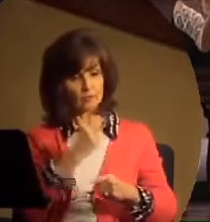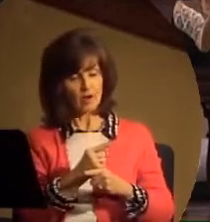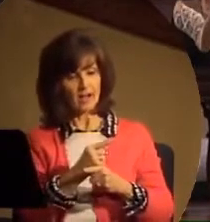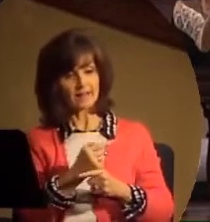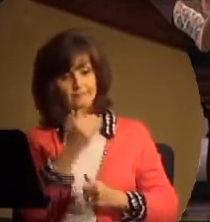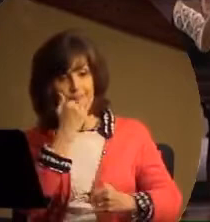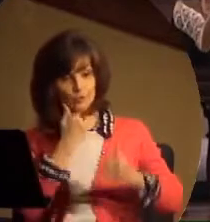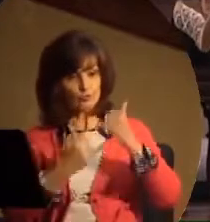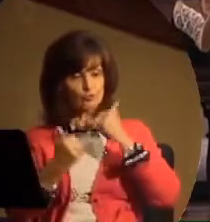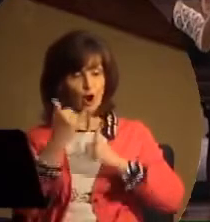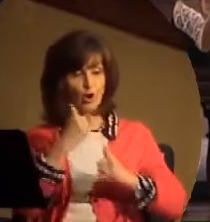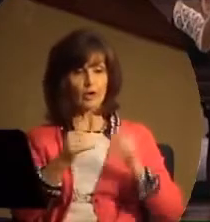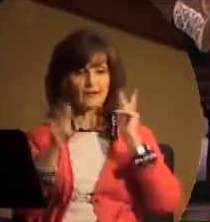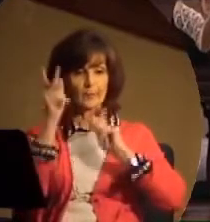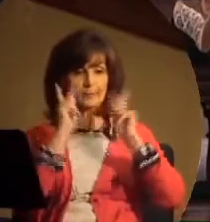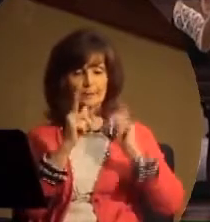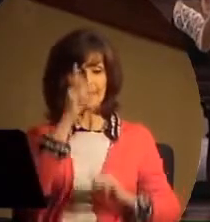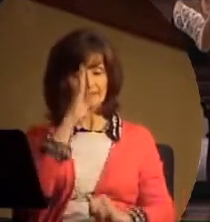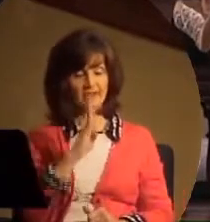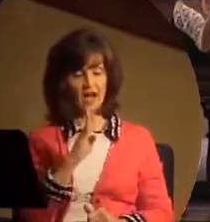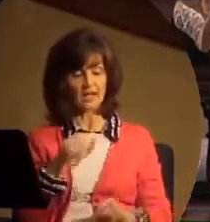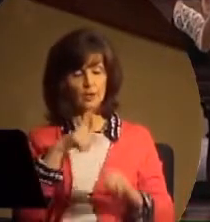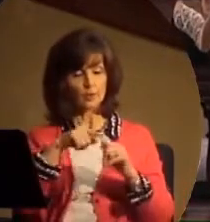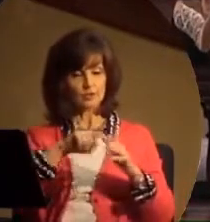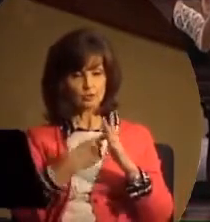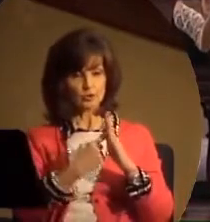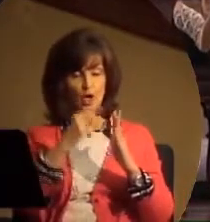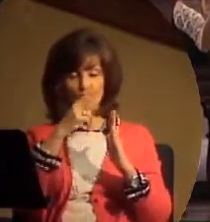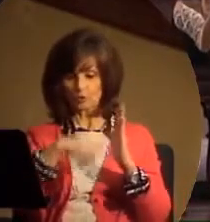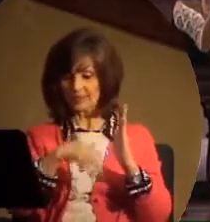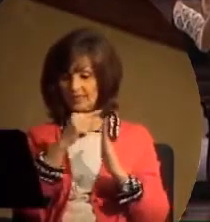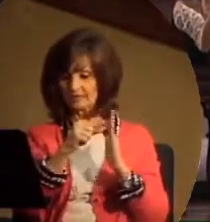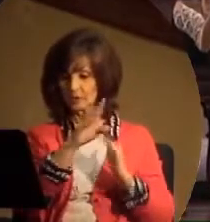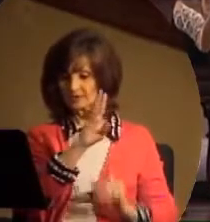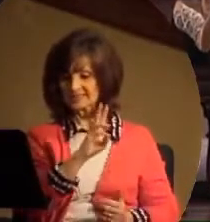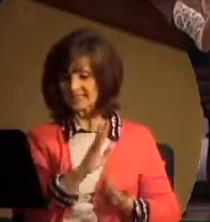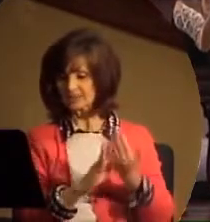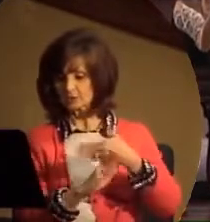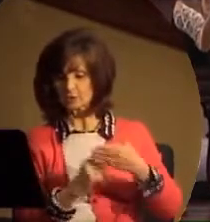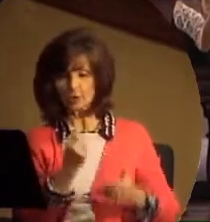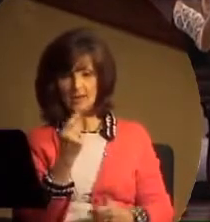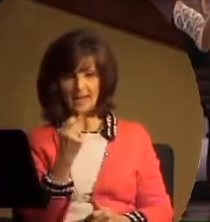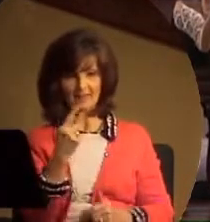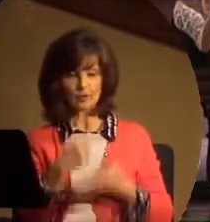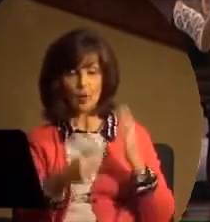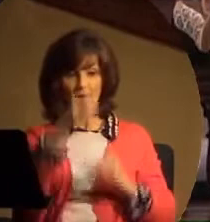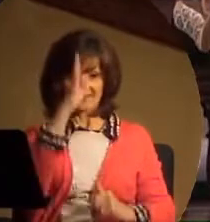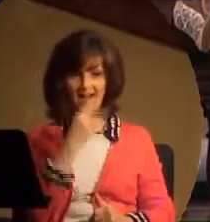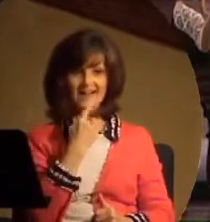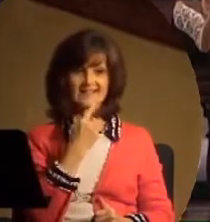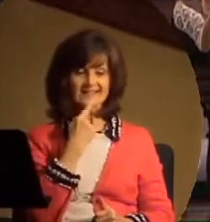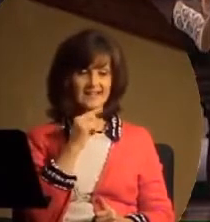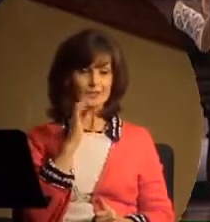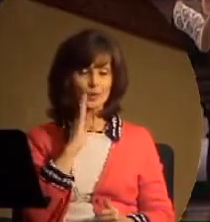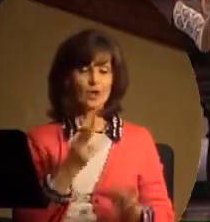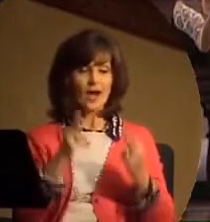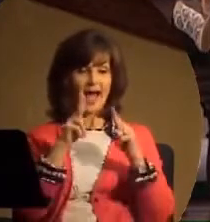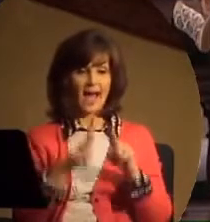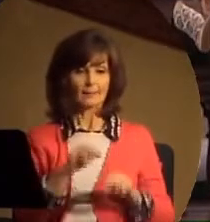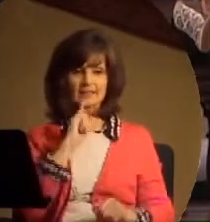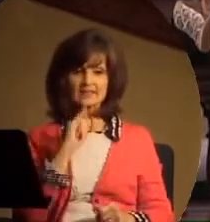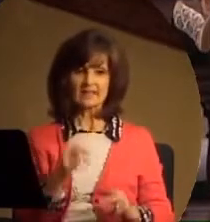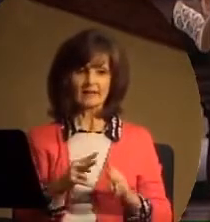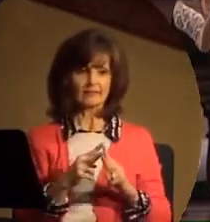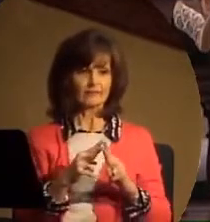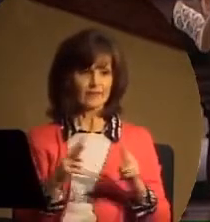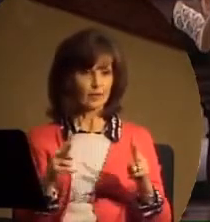people of God. And when you begin reading with verse 6 and go down through verse number 11, what God says is about to happen is